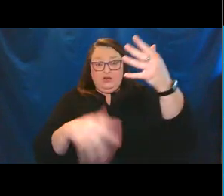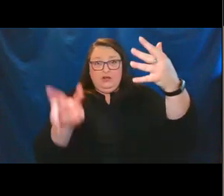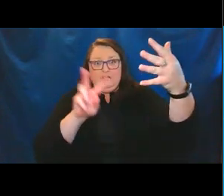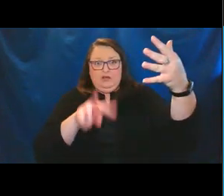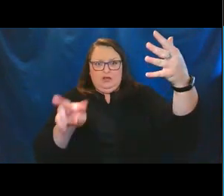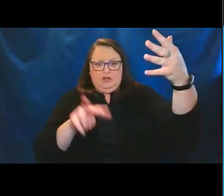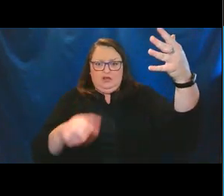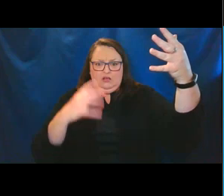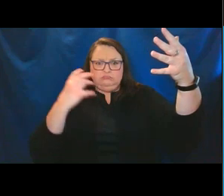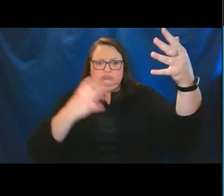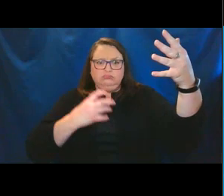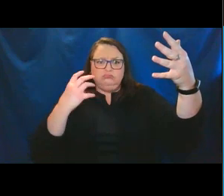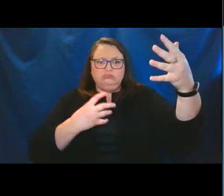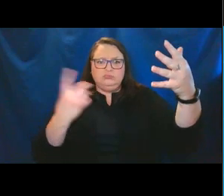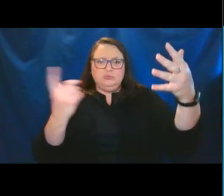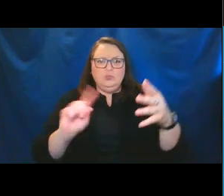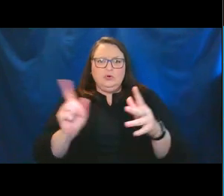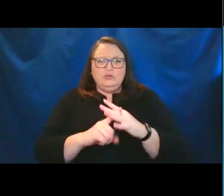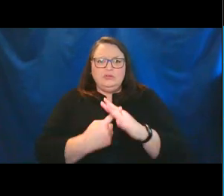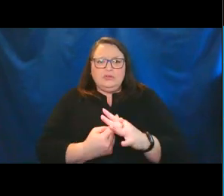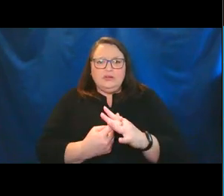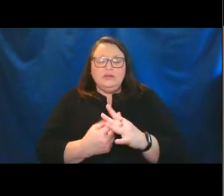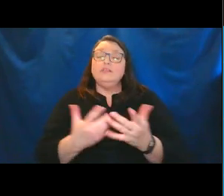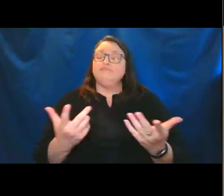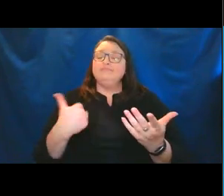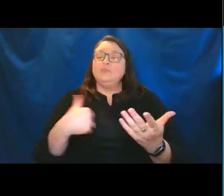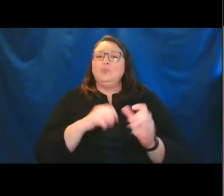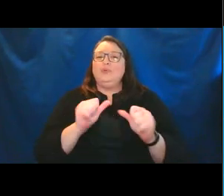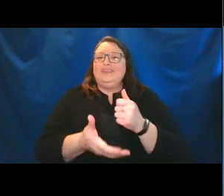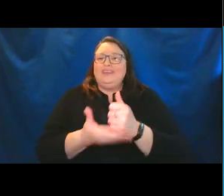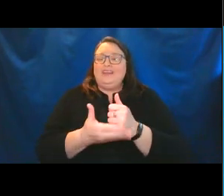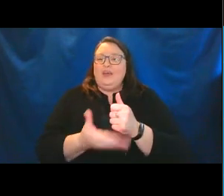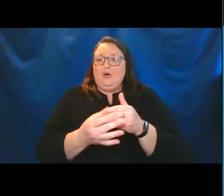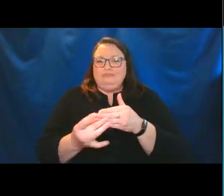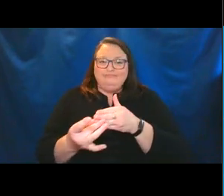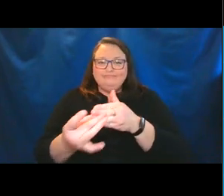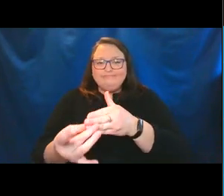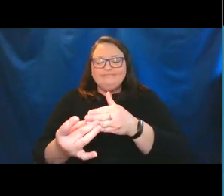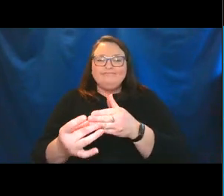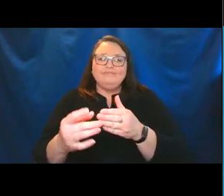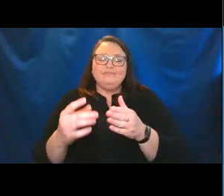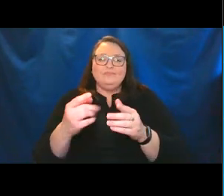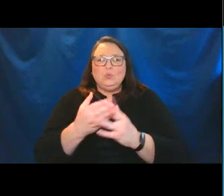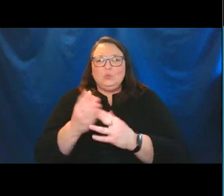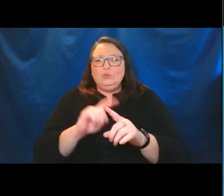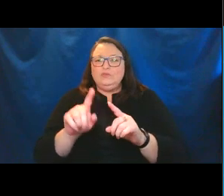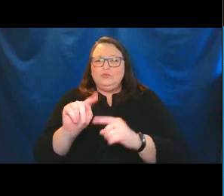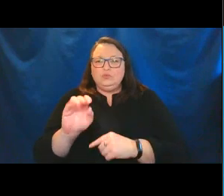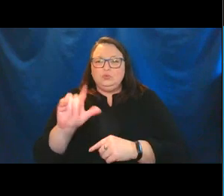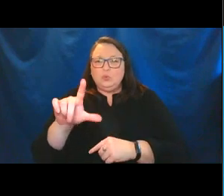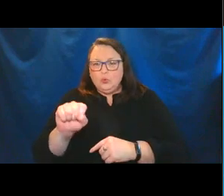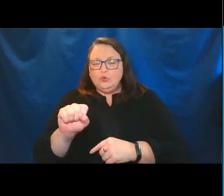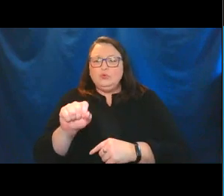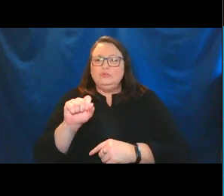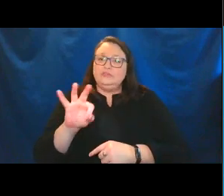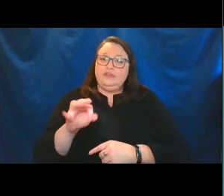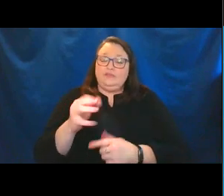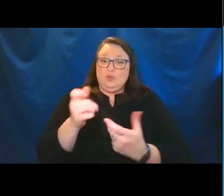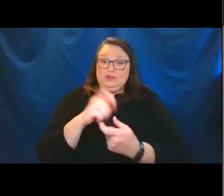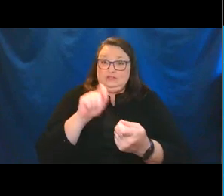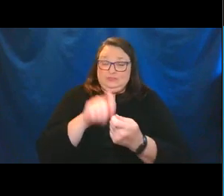daunting personally. So we are able to help navigate those tools and help identify if you're looking for something, try